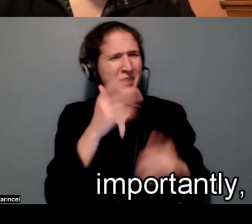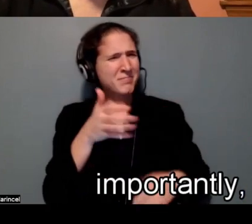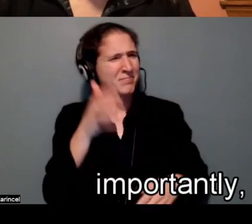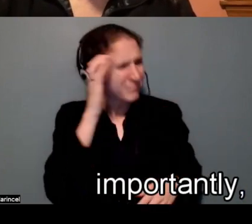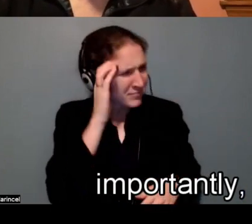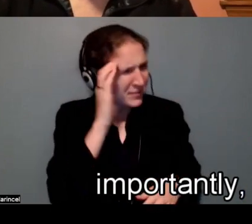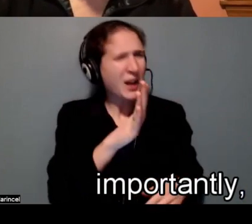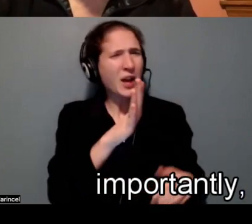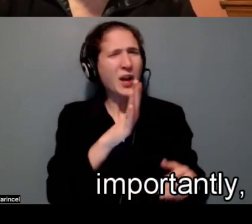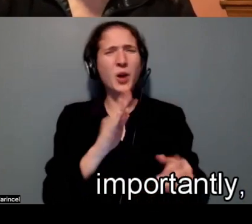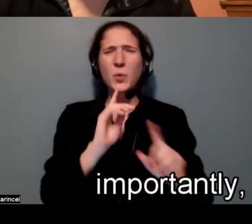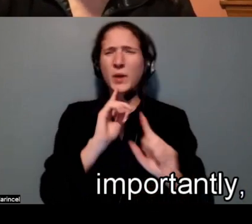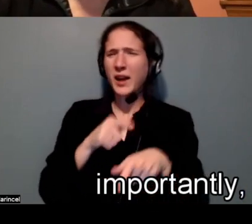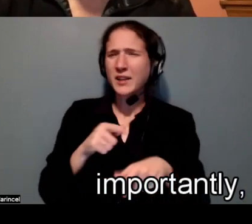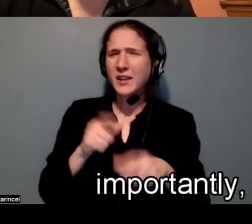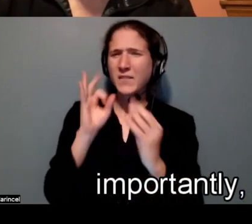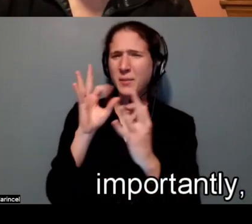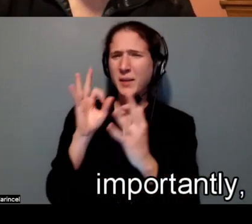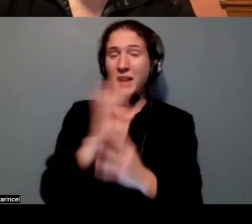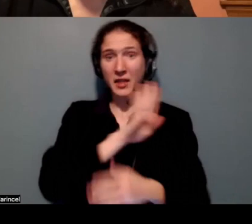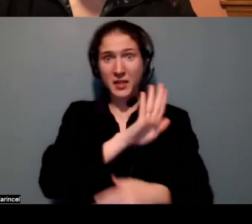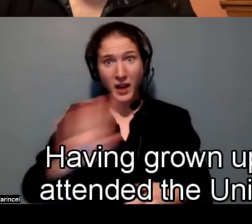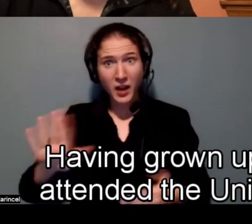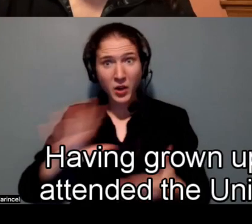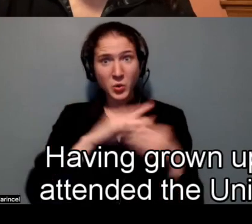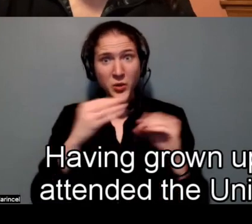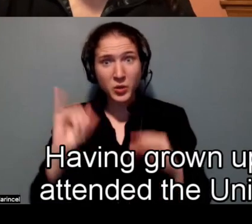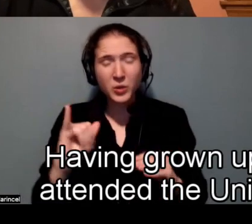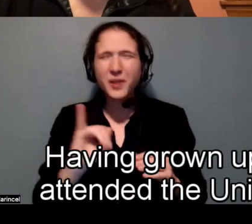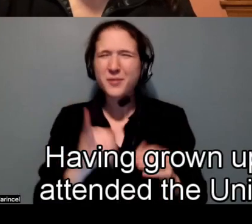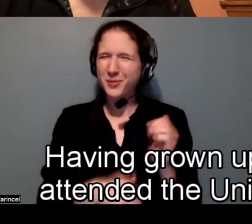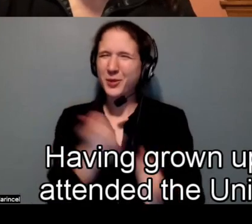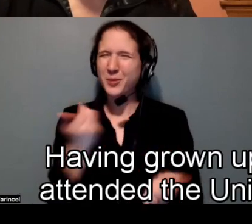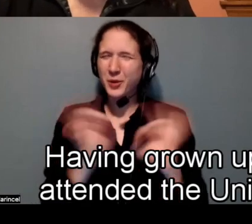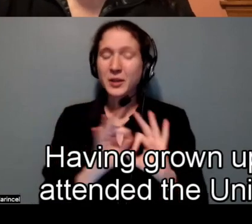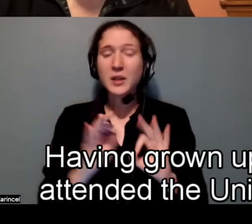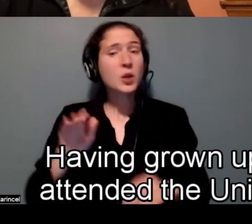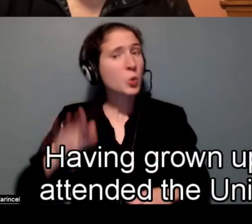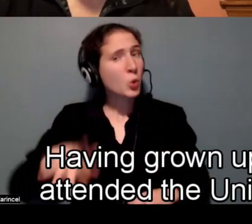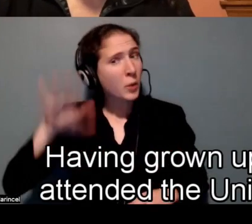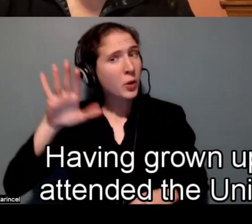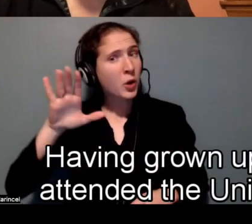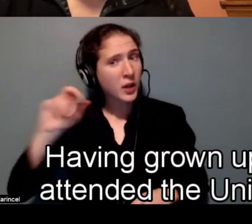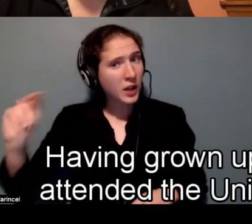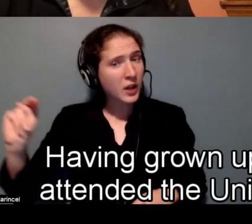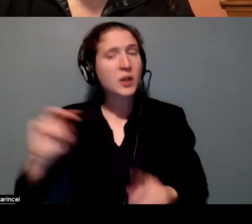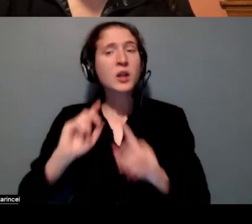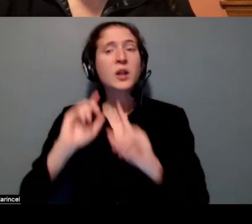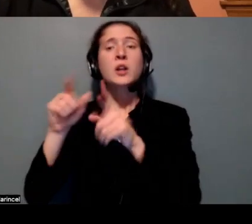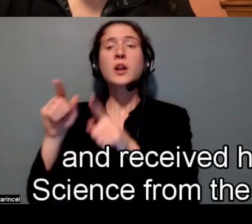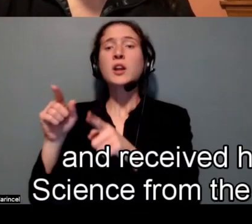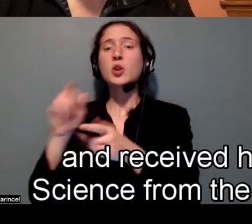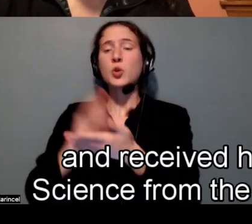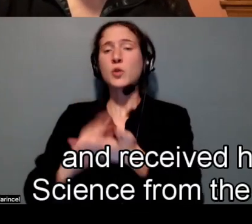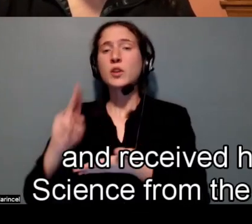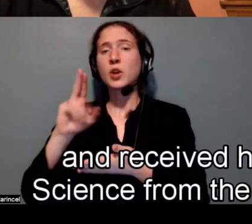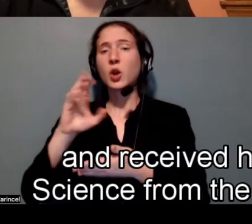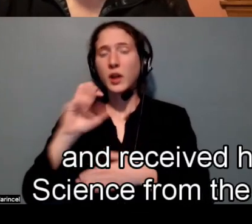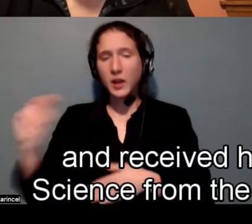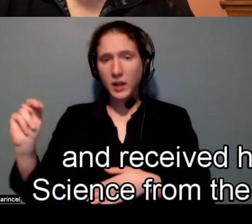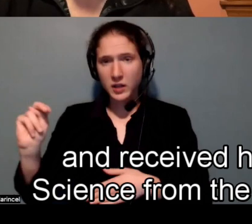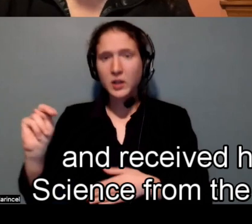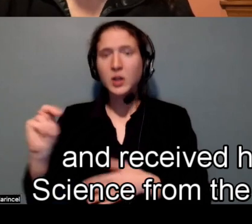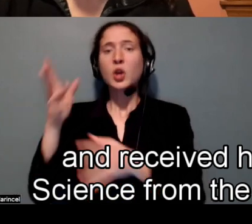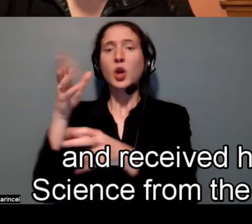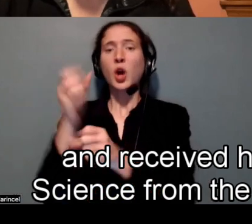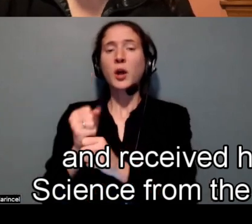most importantly, their own stories. Having grown up in Connecticut, Jim attended the University of Connecticut and received his